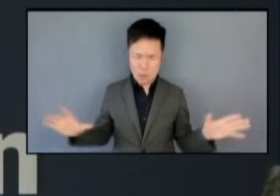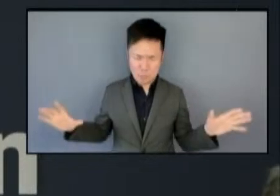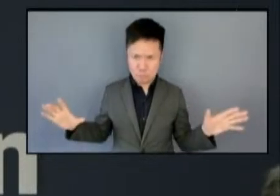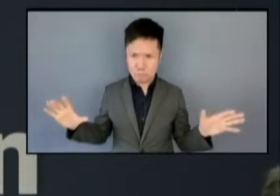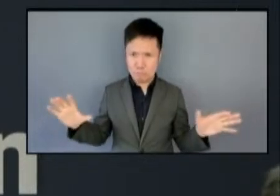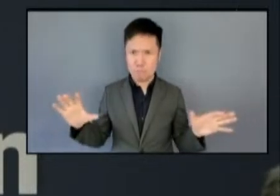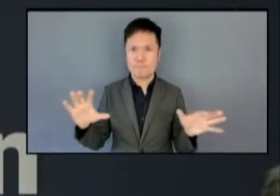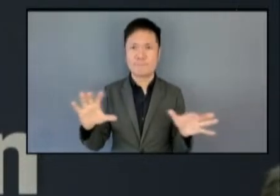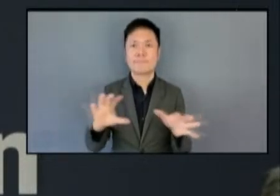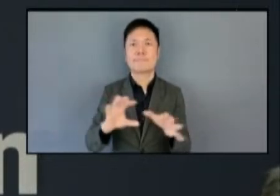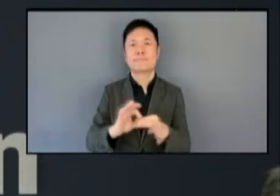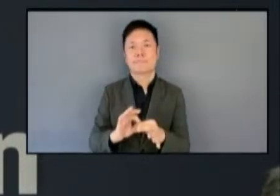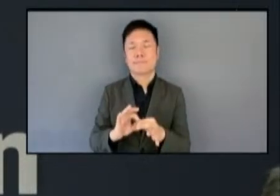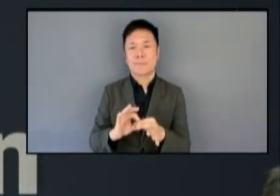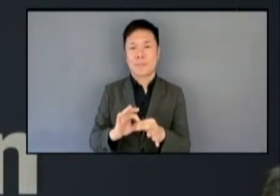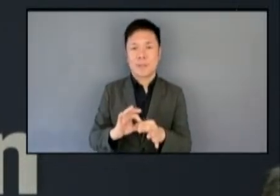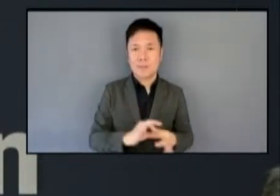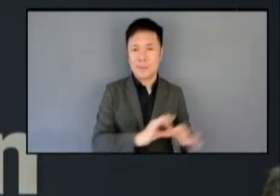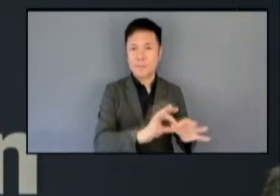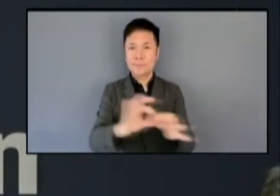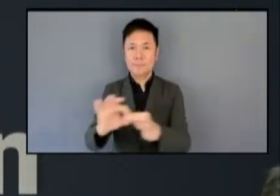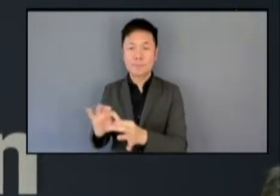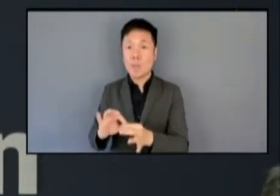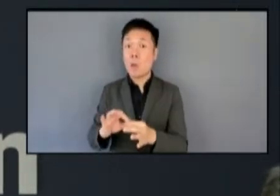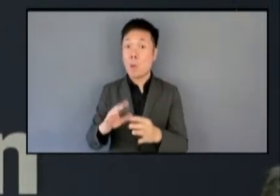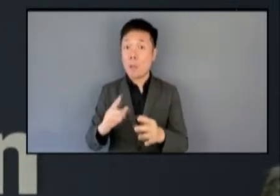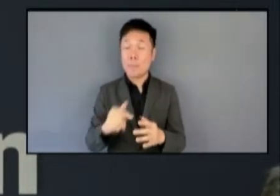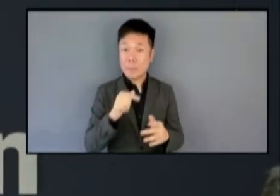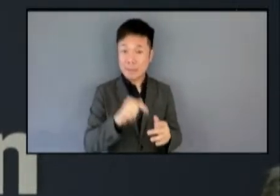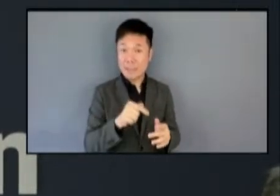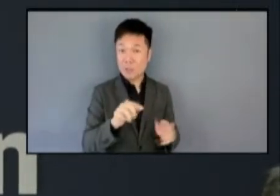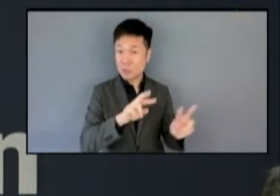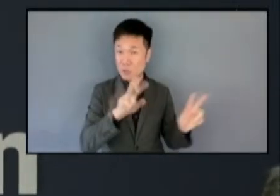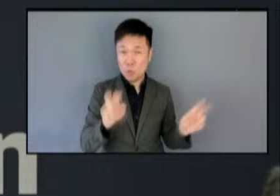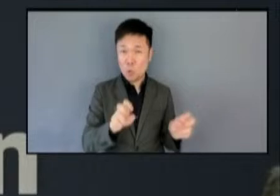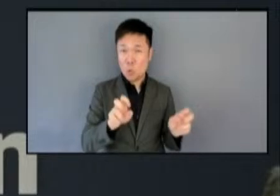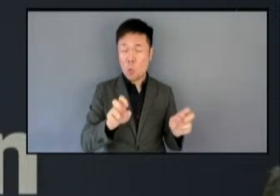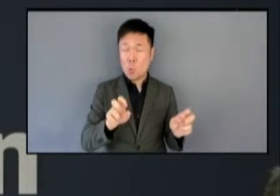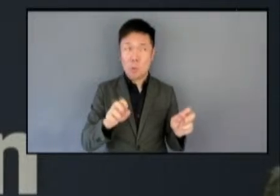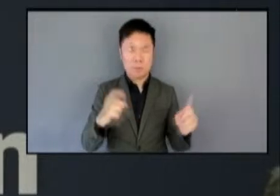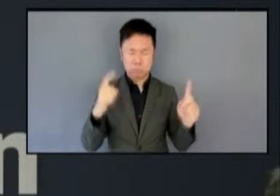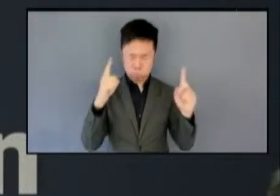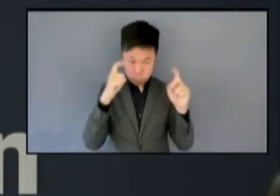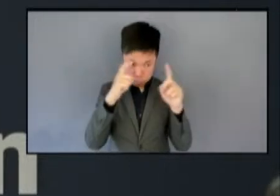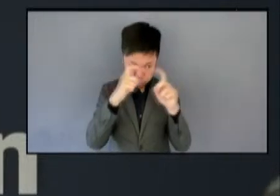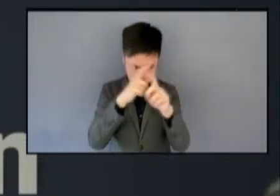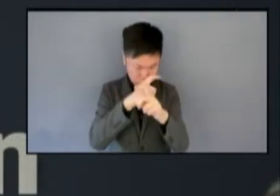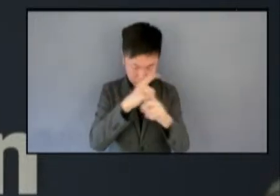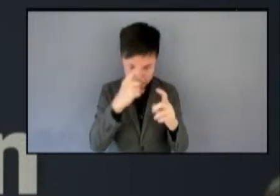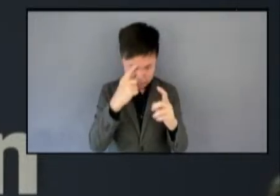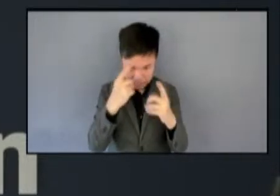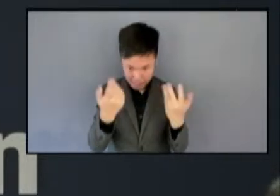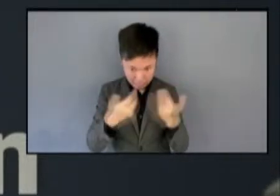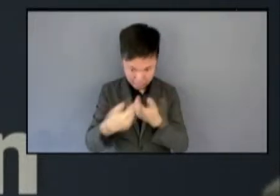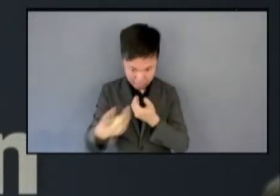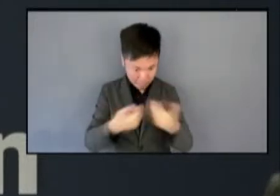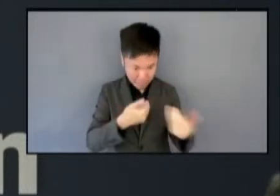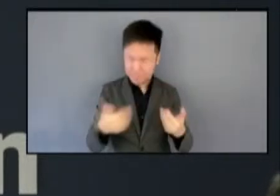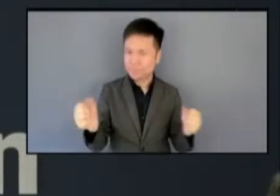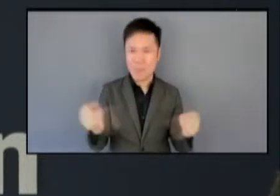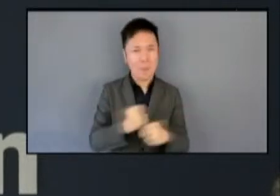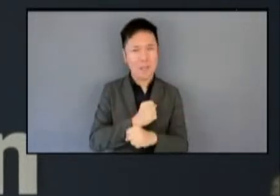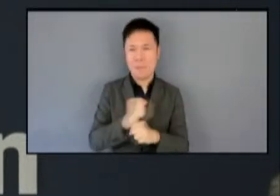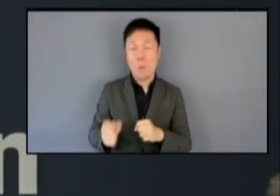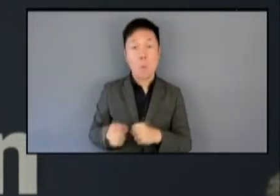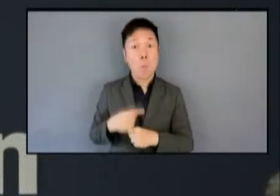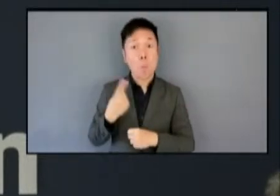think multi-generational issue is so complex, there will be no reason for us to believe that one solution